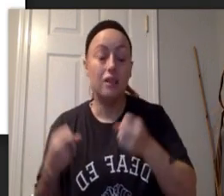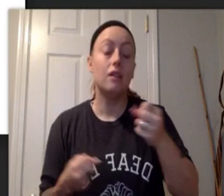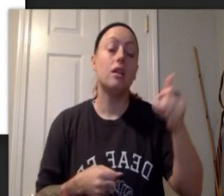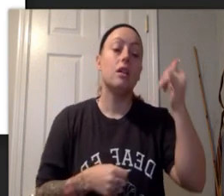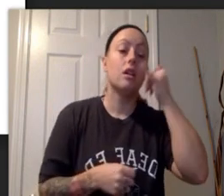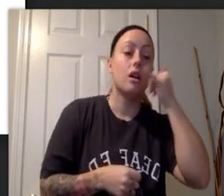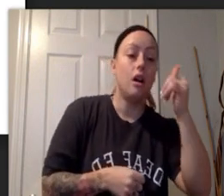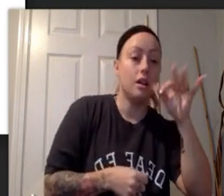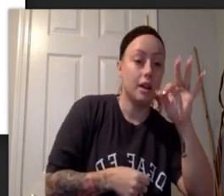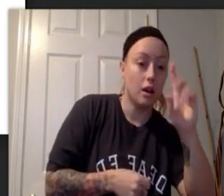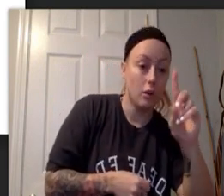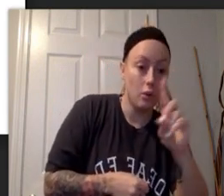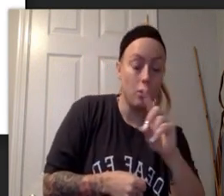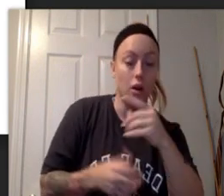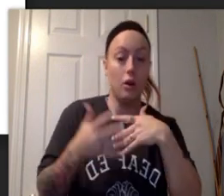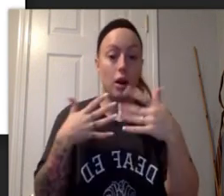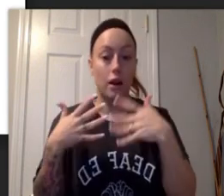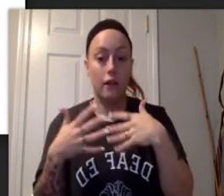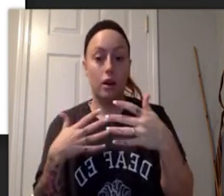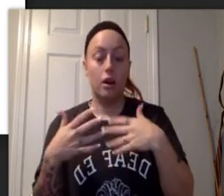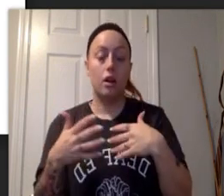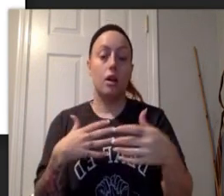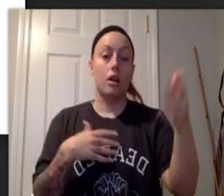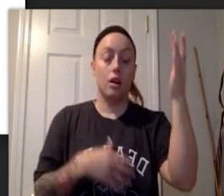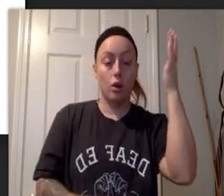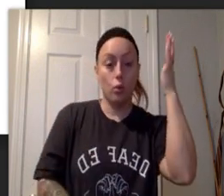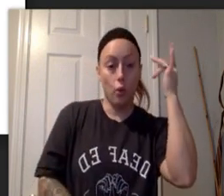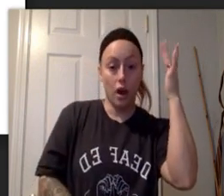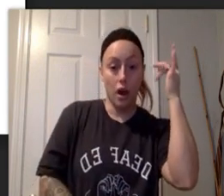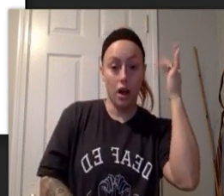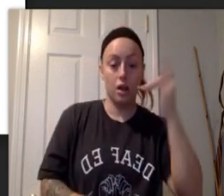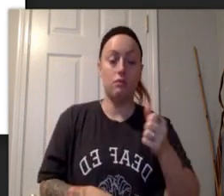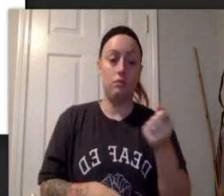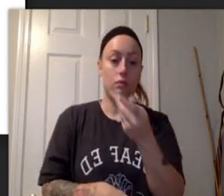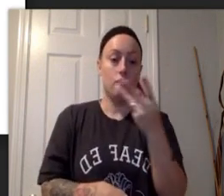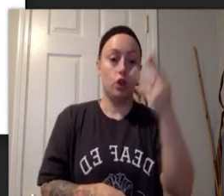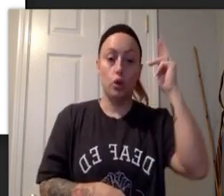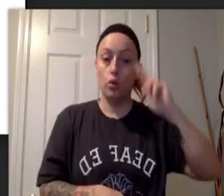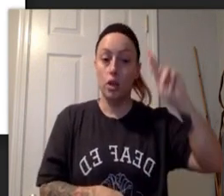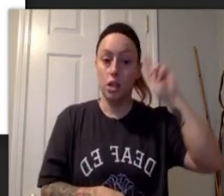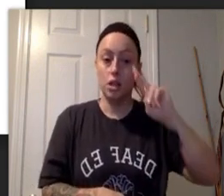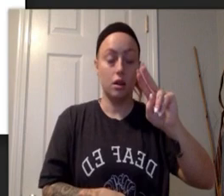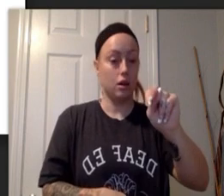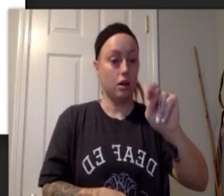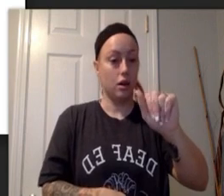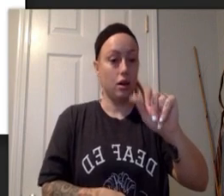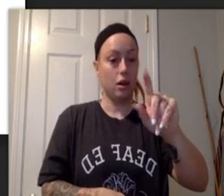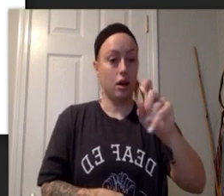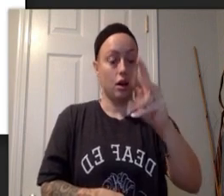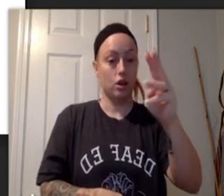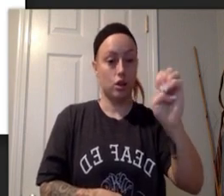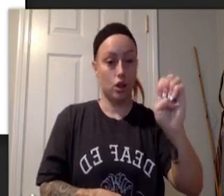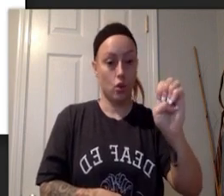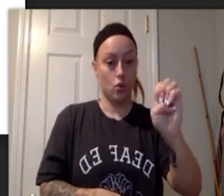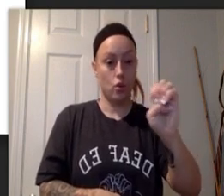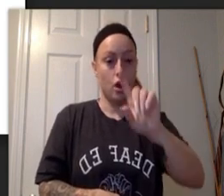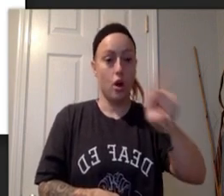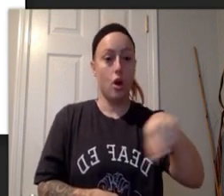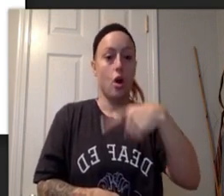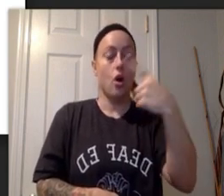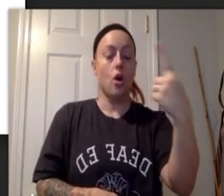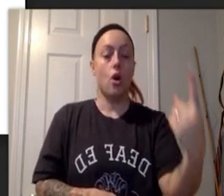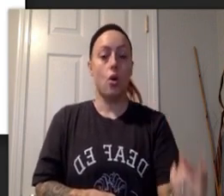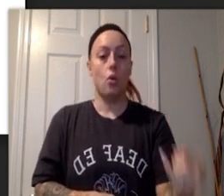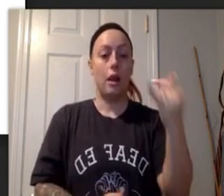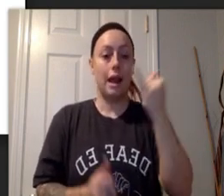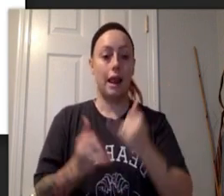calling 911, whatever it takes, because a couple reasons. The naloxone only lasts about 30 to 90 minutes. And